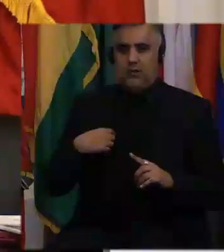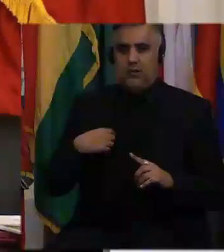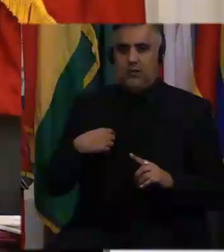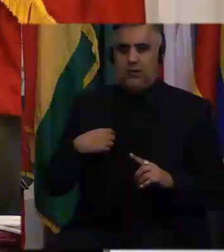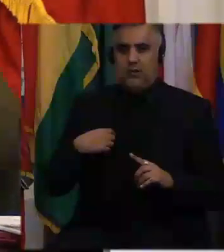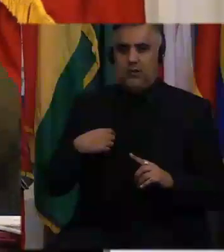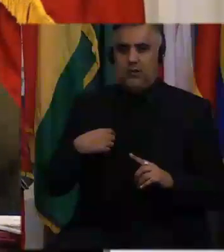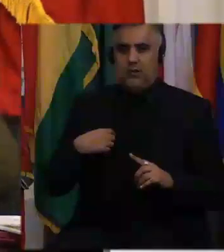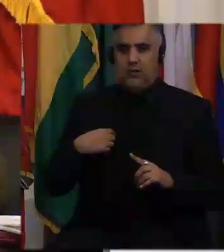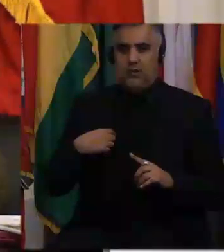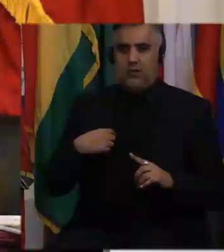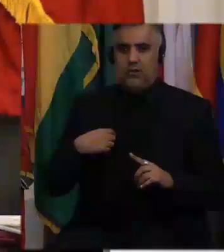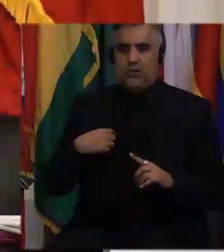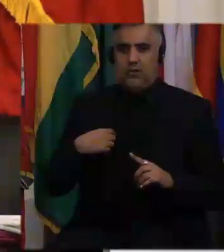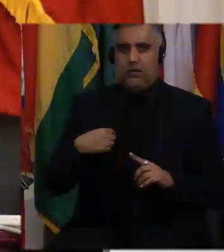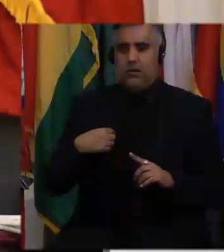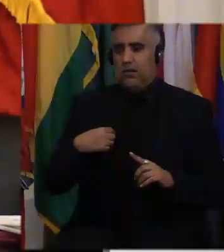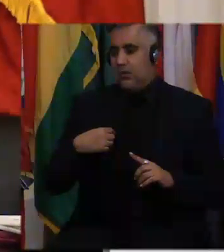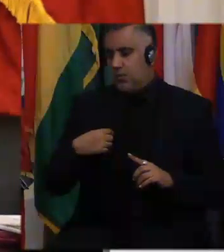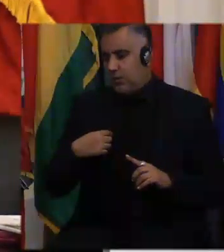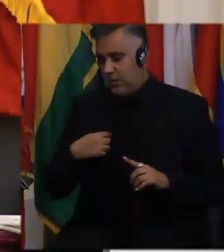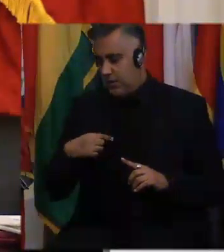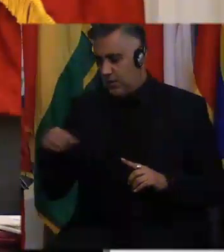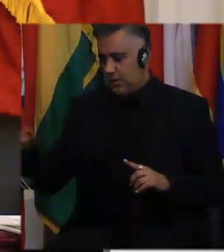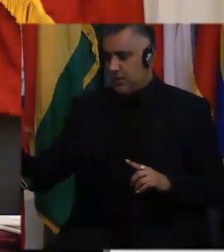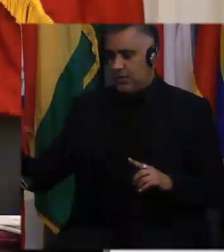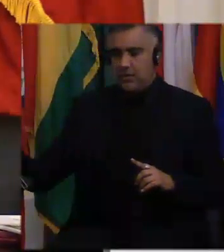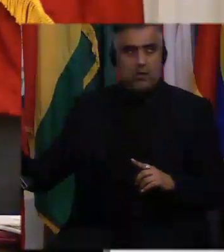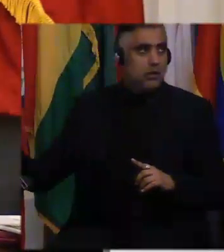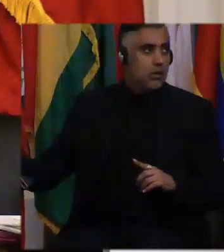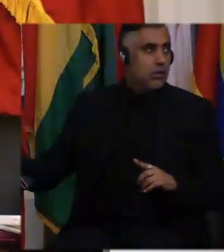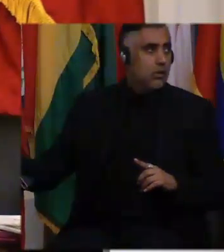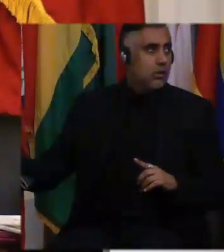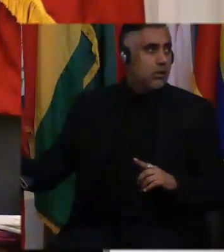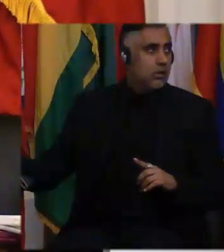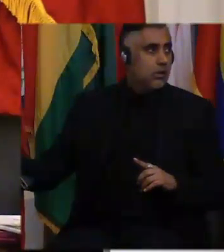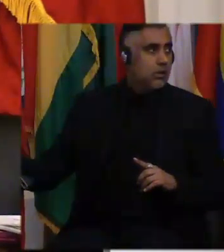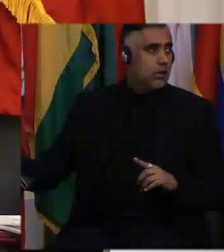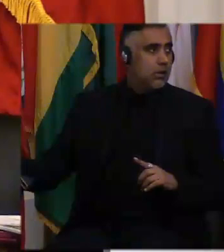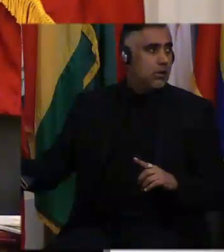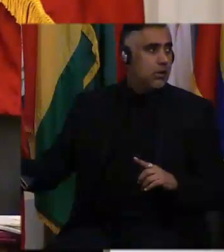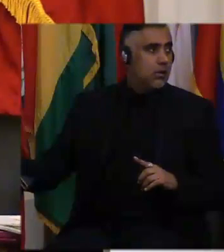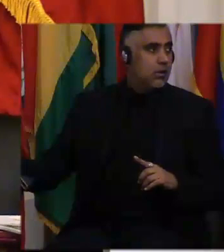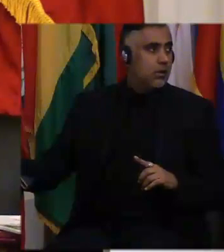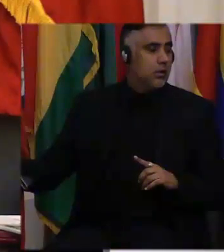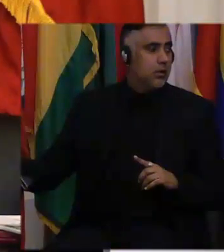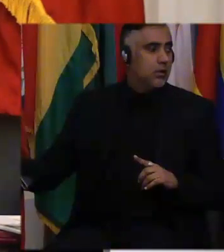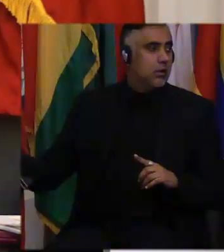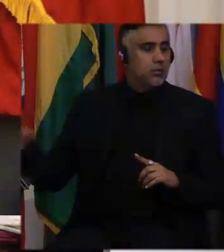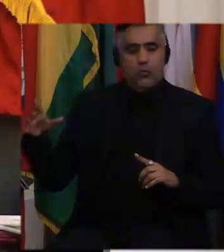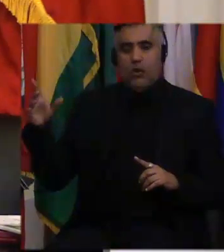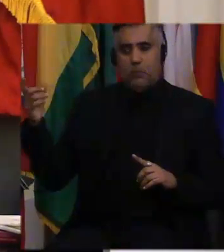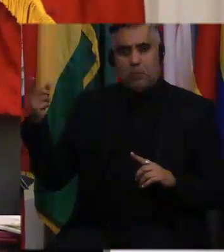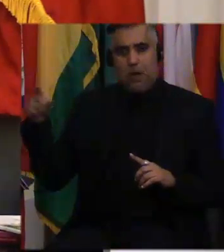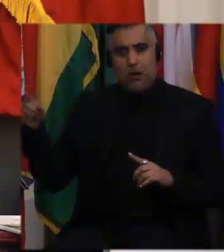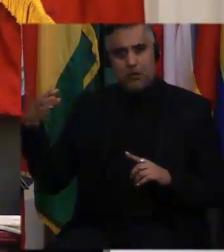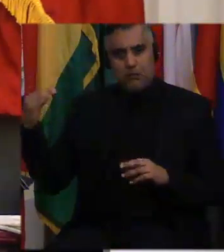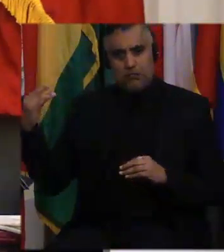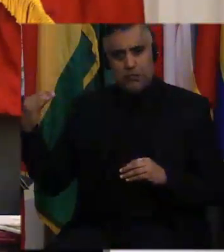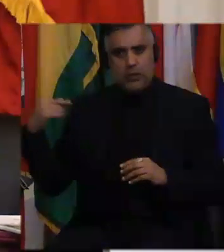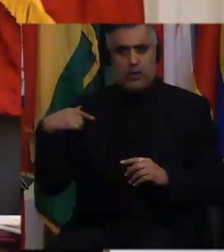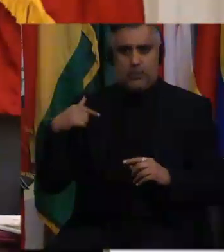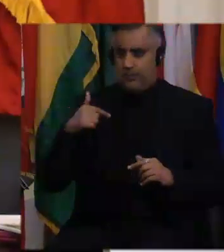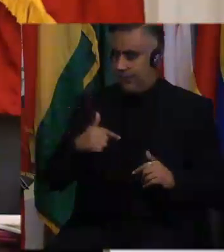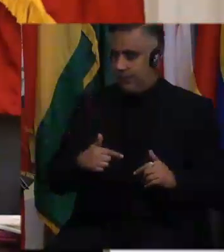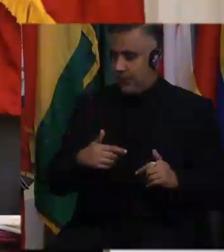So what we'll do then is I'll turn the floor over to Paolo, and then Sylvia will give you a chance to think about it, and we'll come back to you.